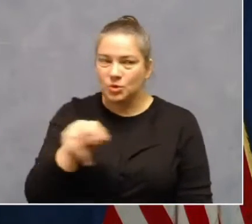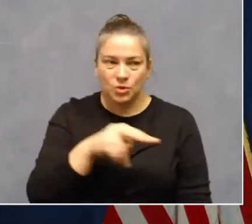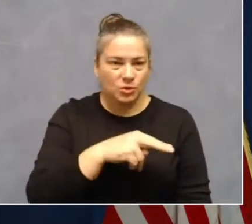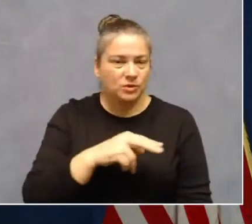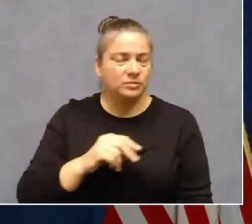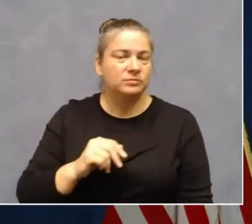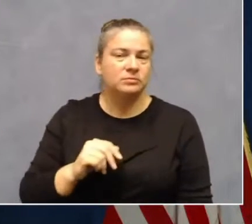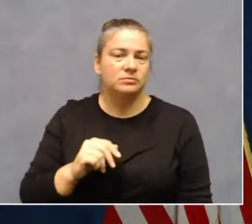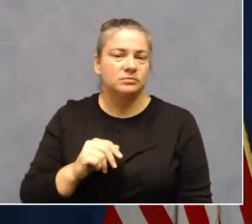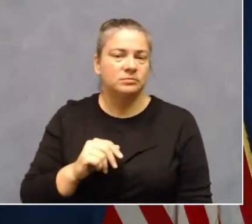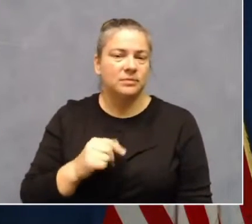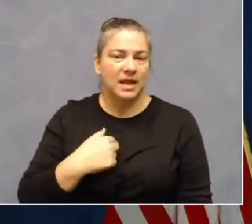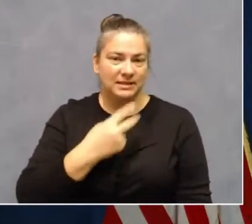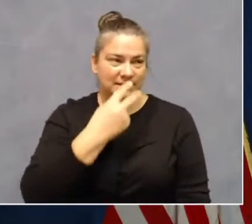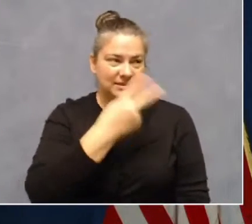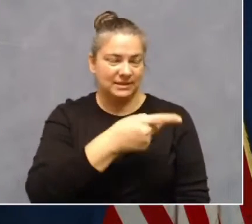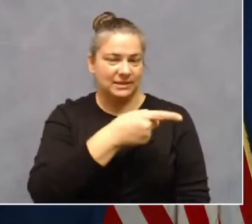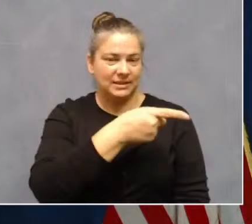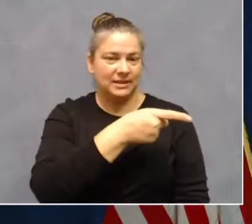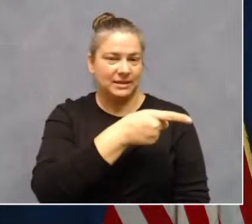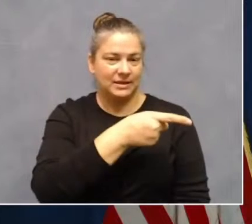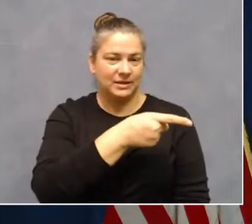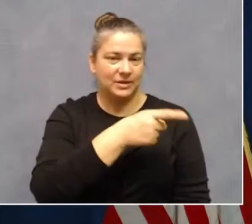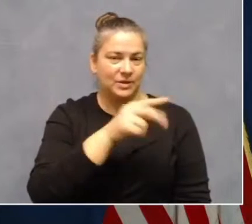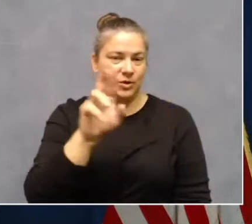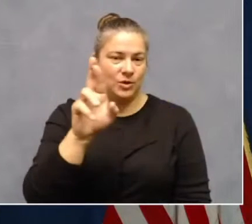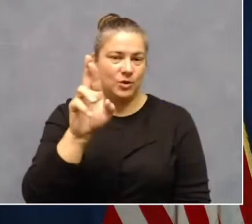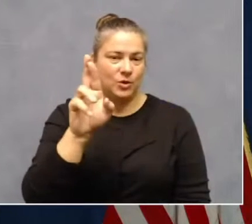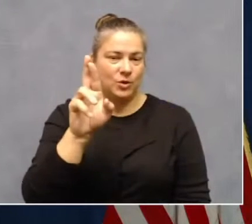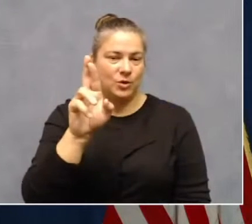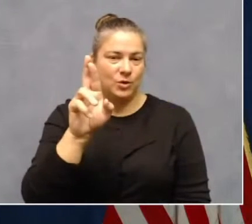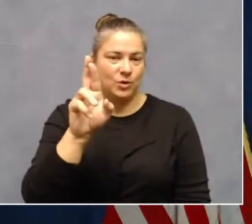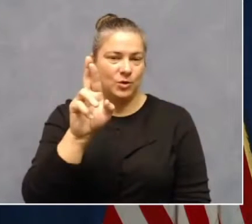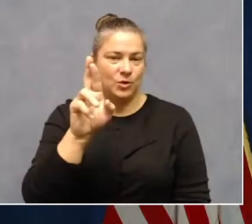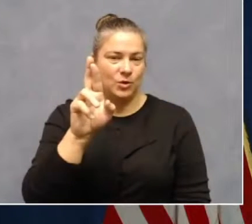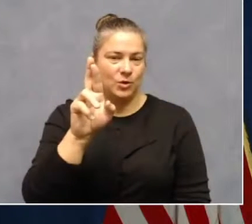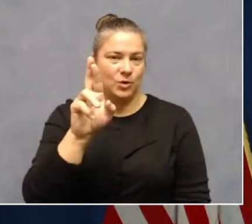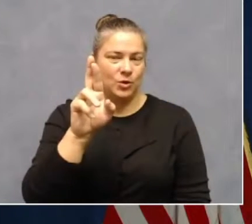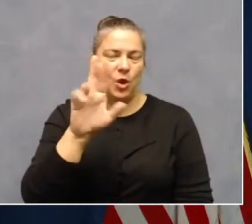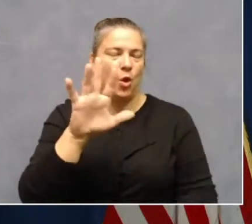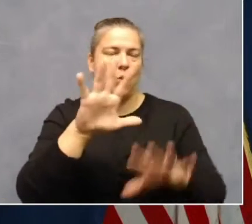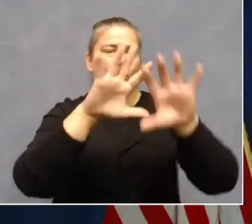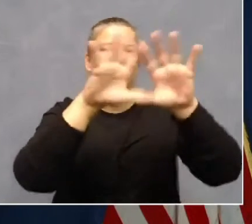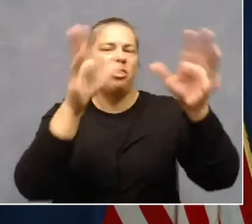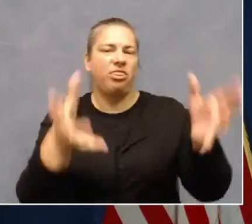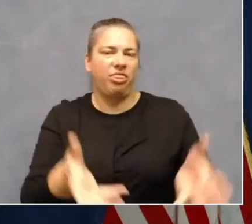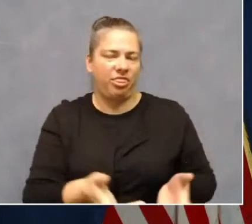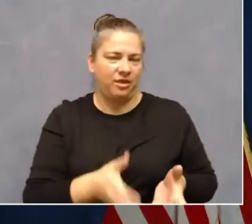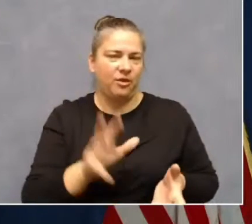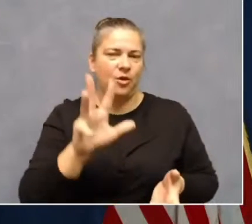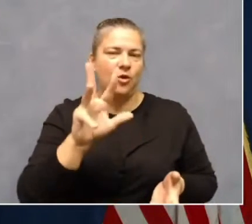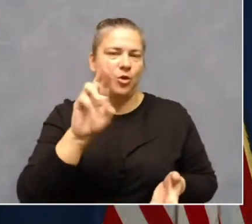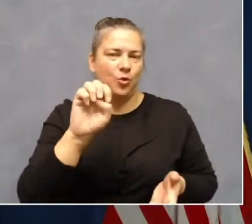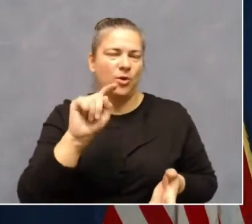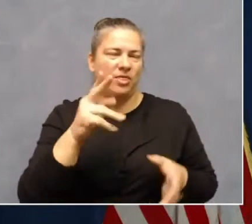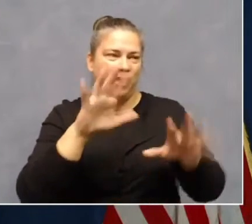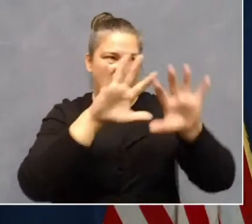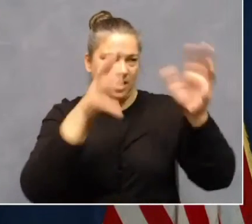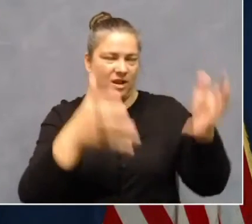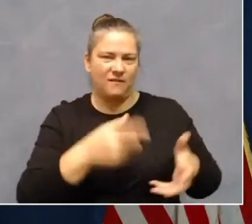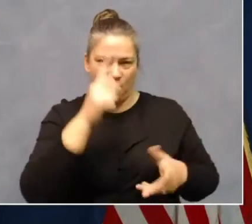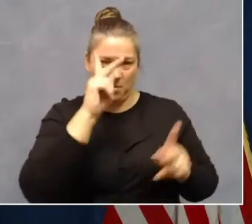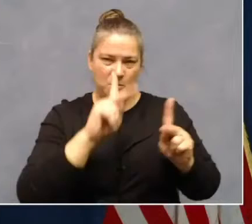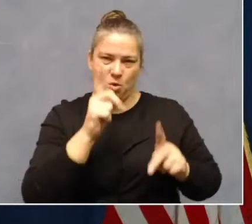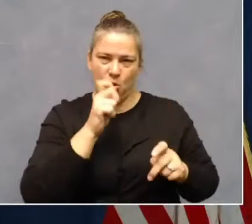I see the wreath that we recently laid in honor of those that we've lost. Remember, the first one we